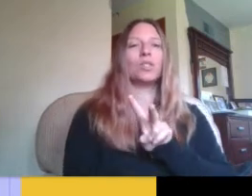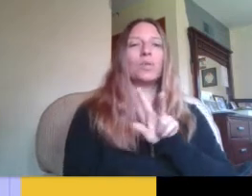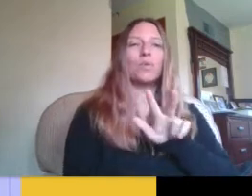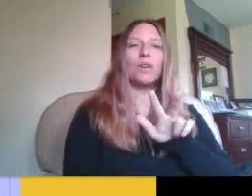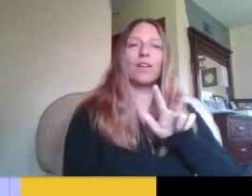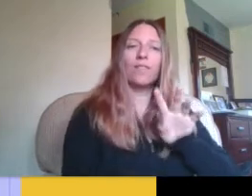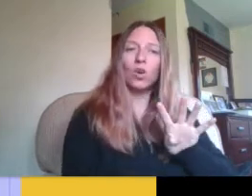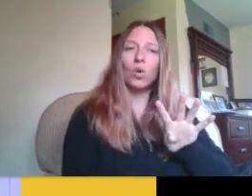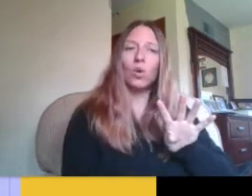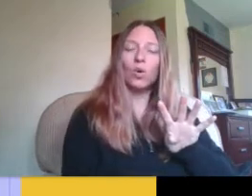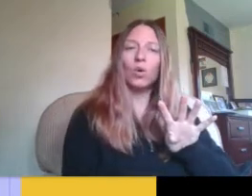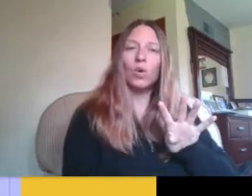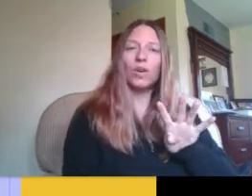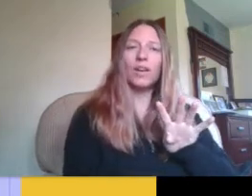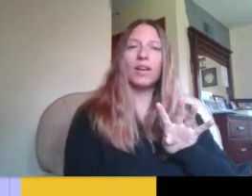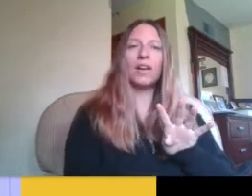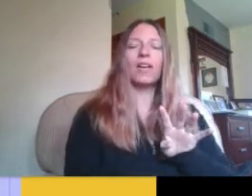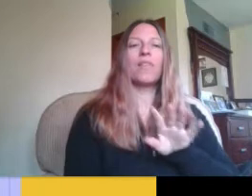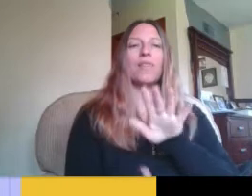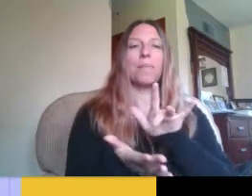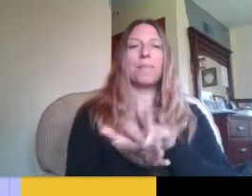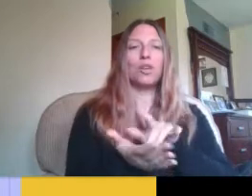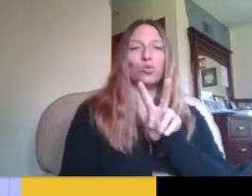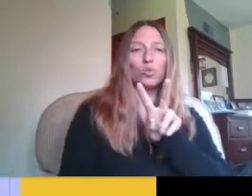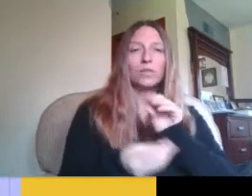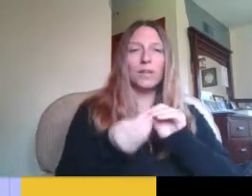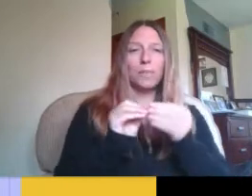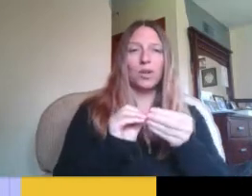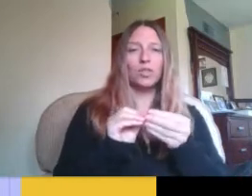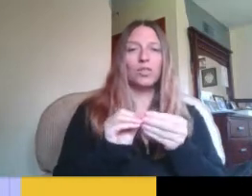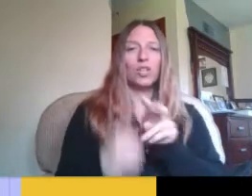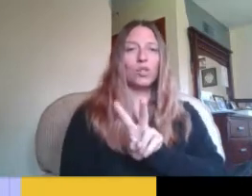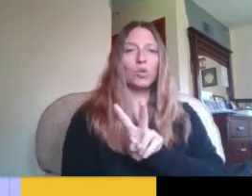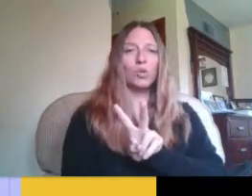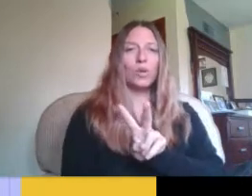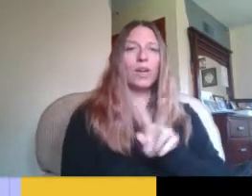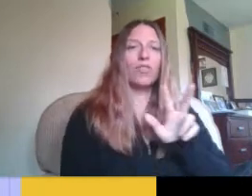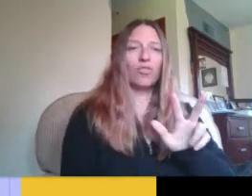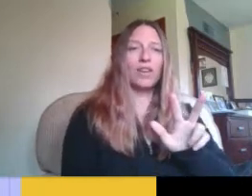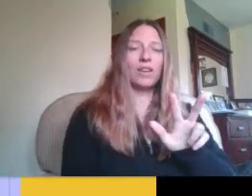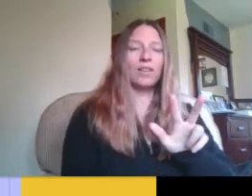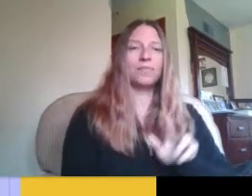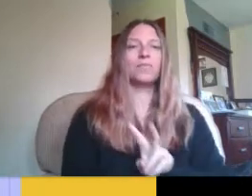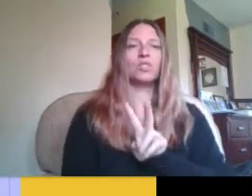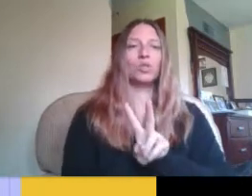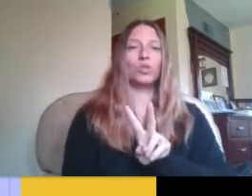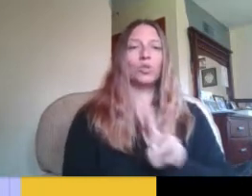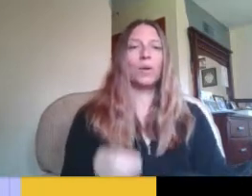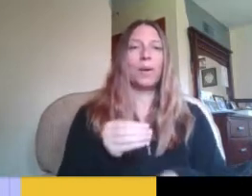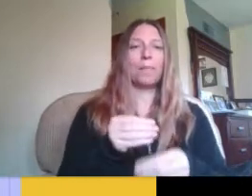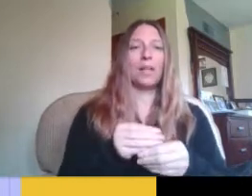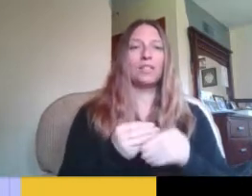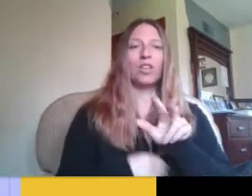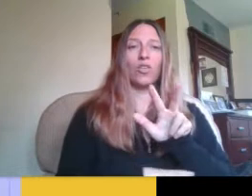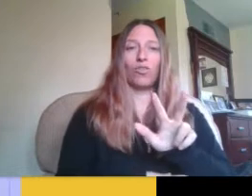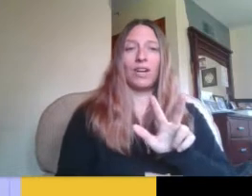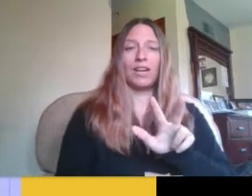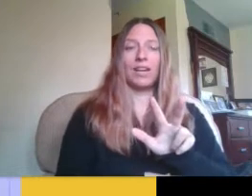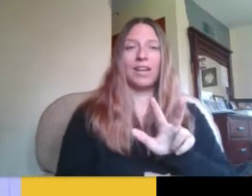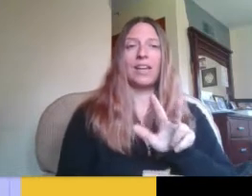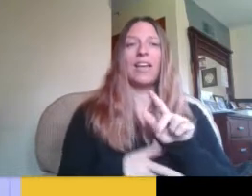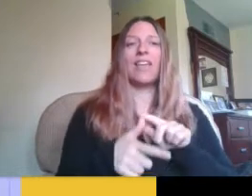4, we need to take the middle 2 numbers, 2 and 3, and find the mean of those numbers. We can do that by adding 2 and 3, and then